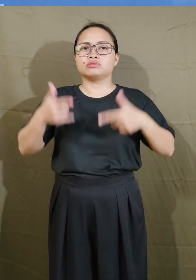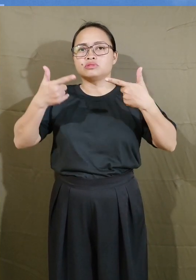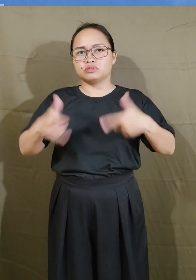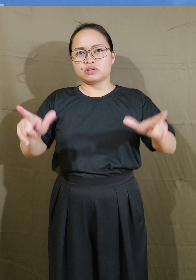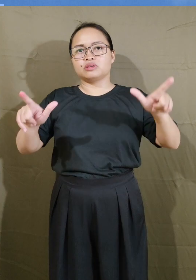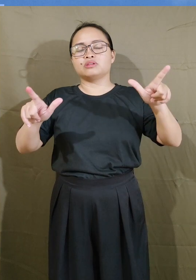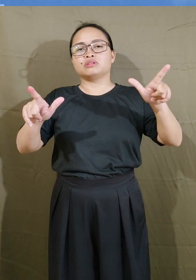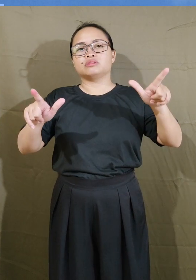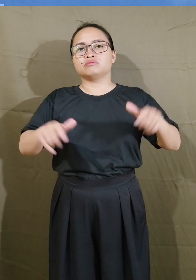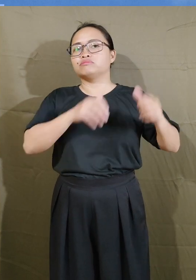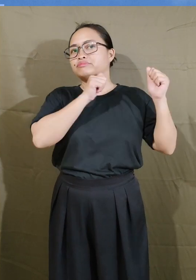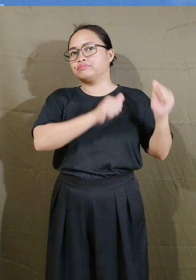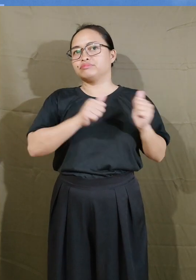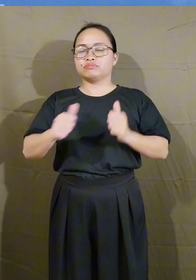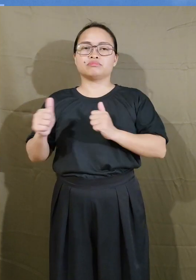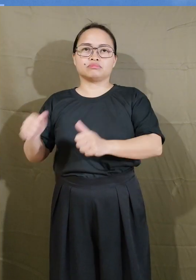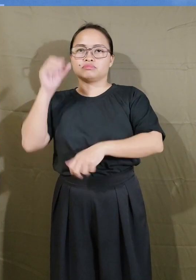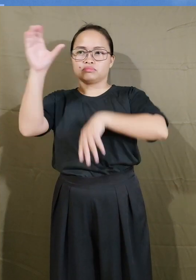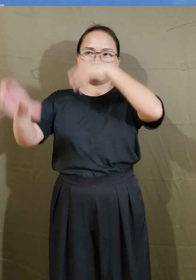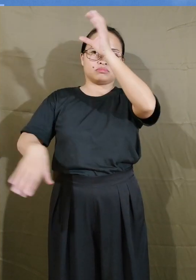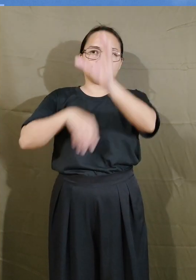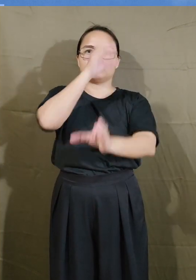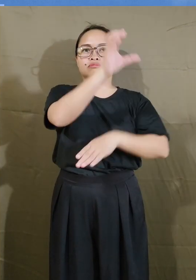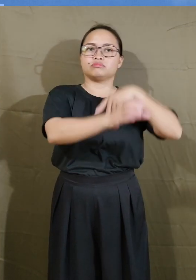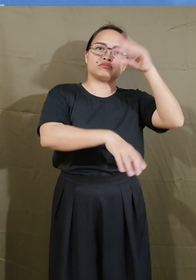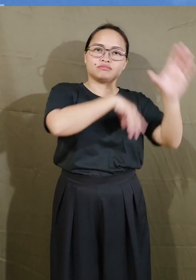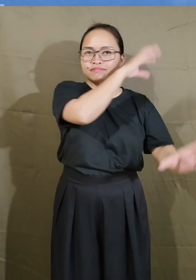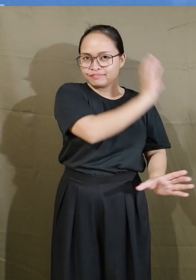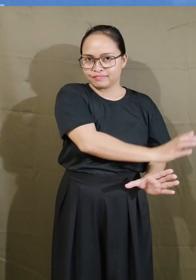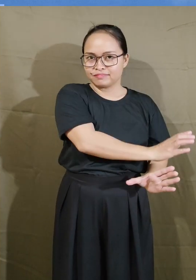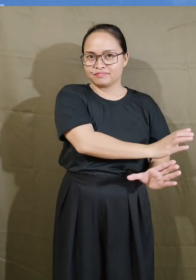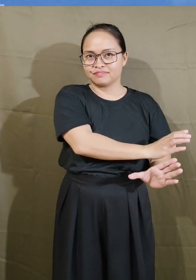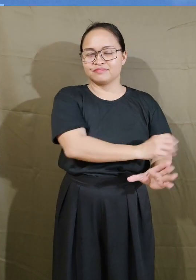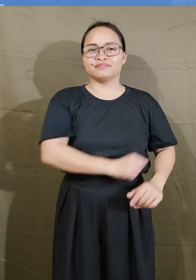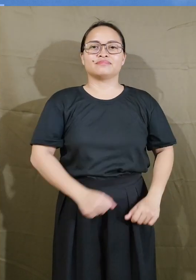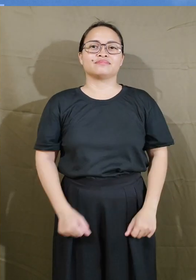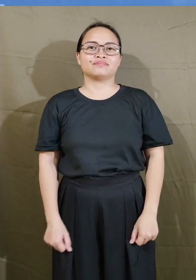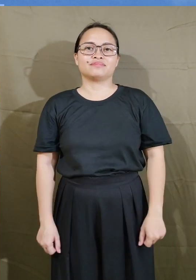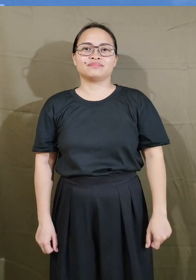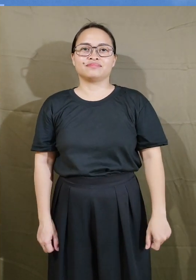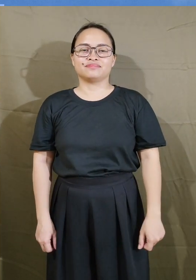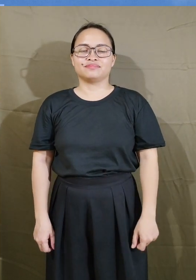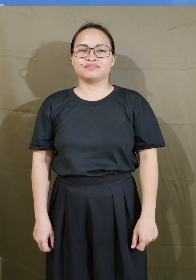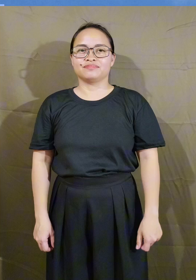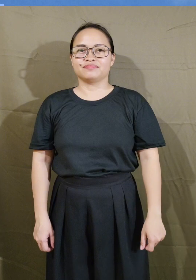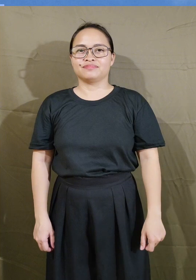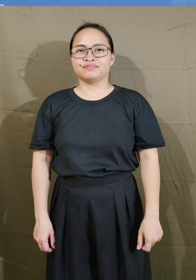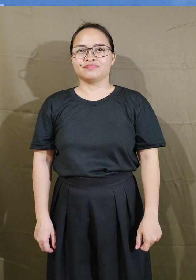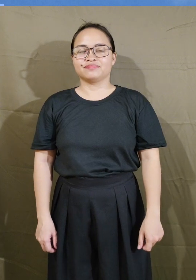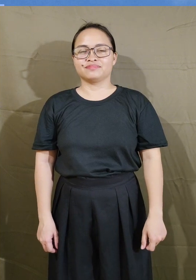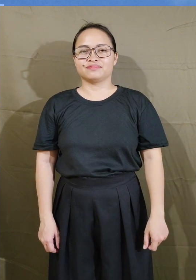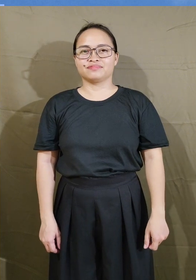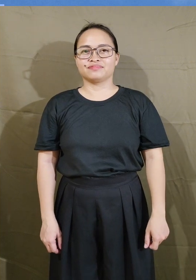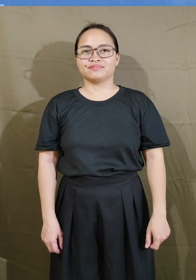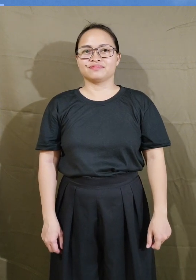Now let's place the digits to the respective places.